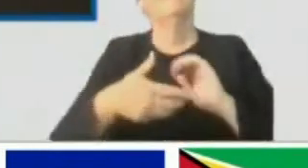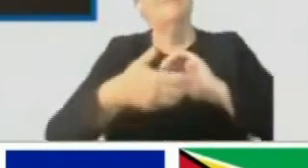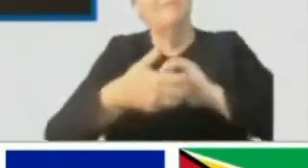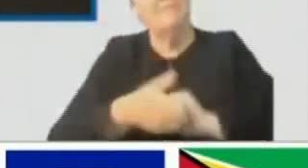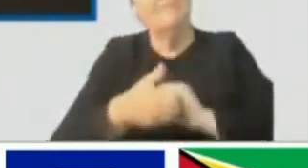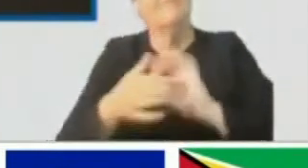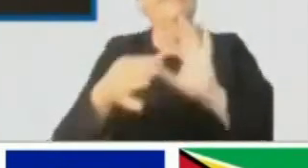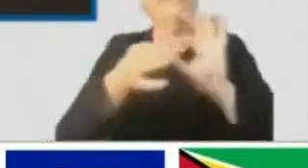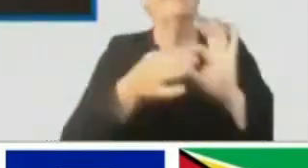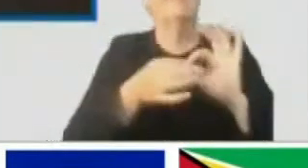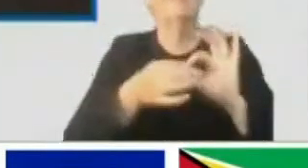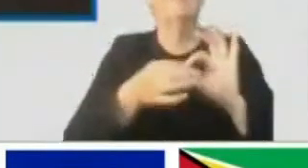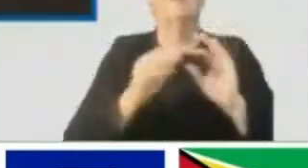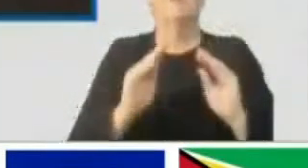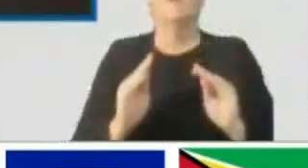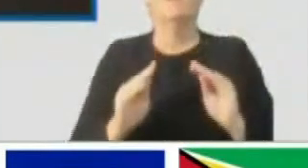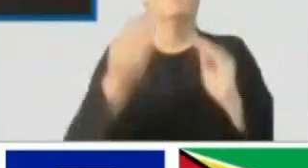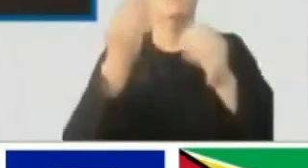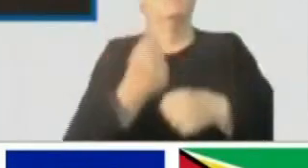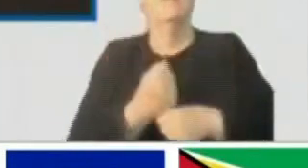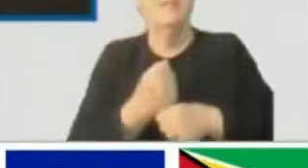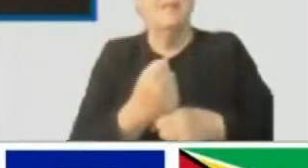media platforms, good morning.